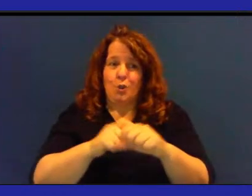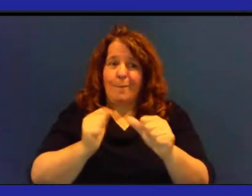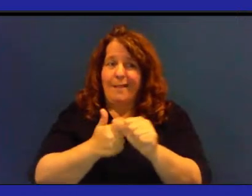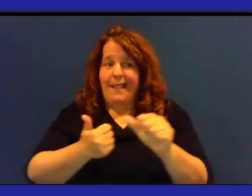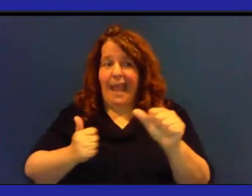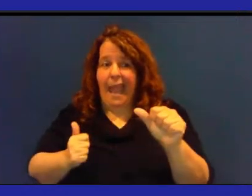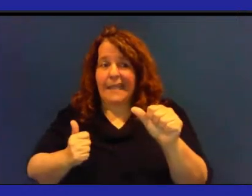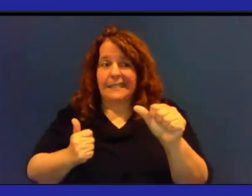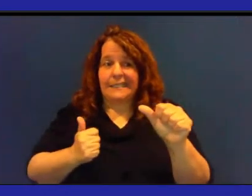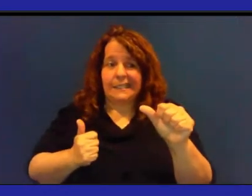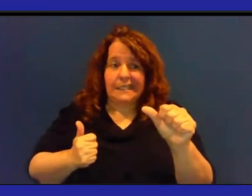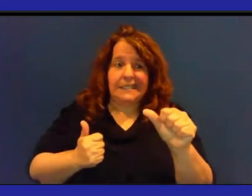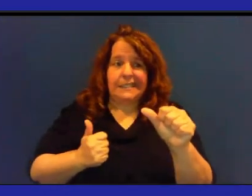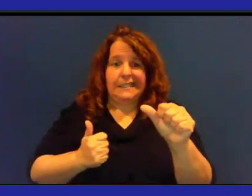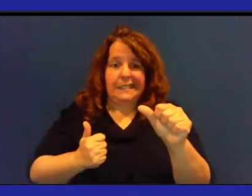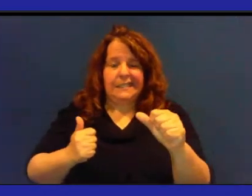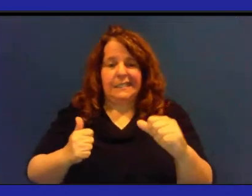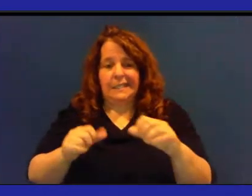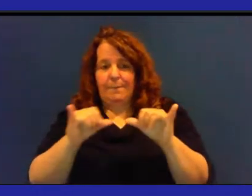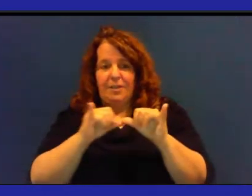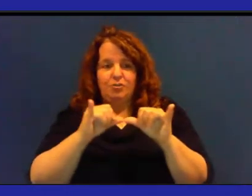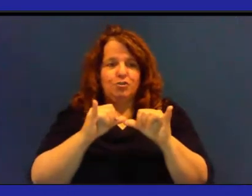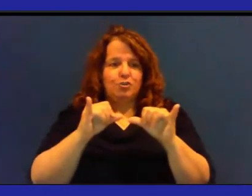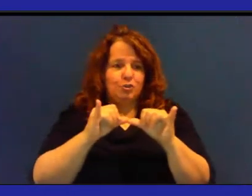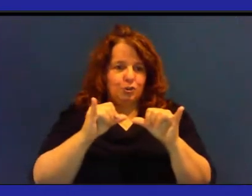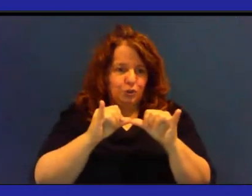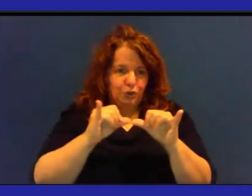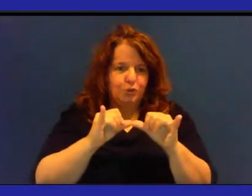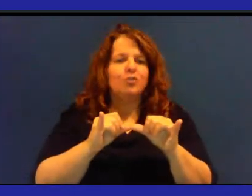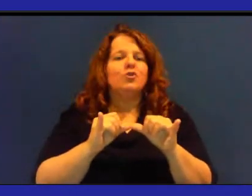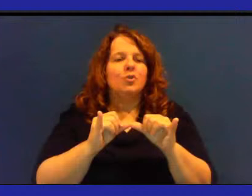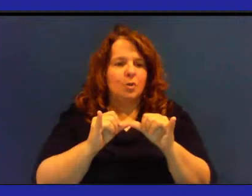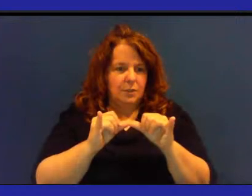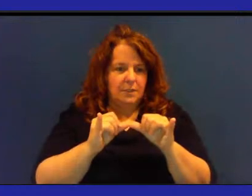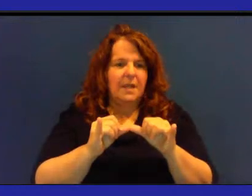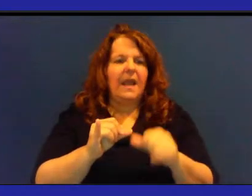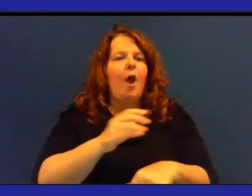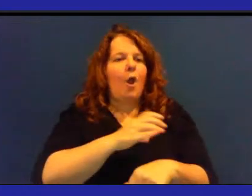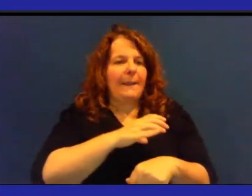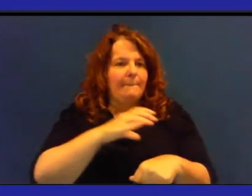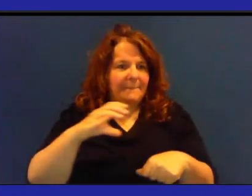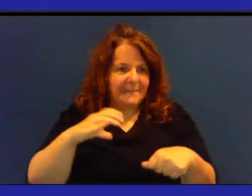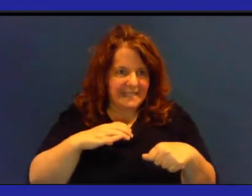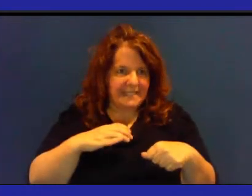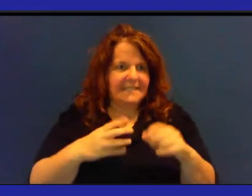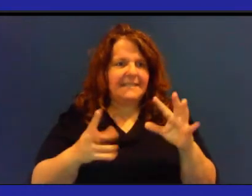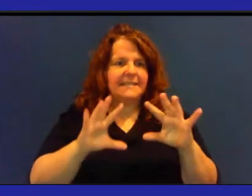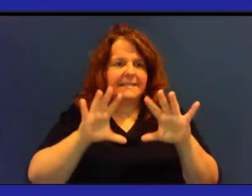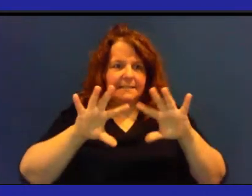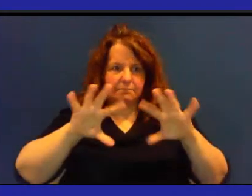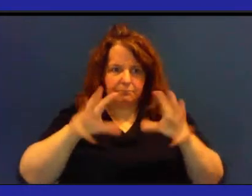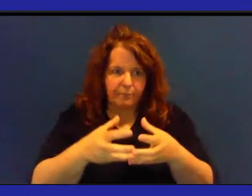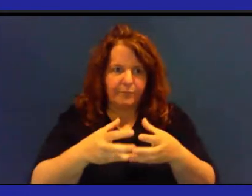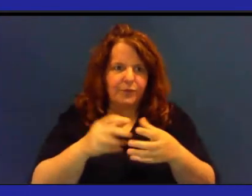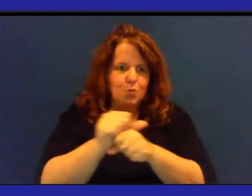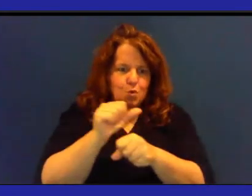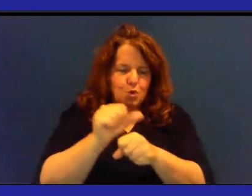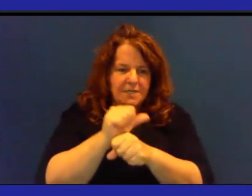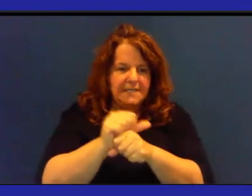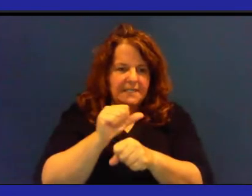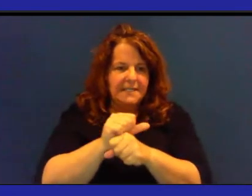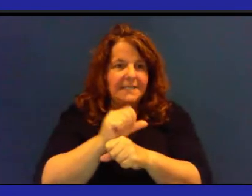Allen, our Equity and Access Council, with Drs. Natalia Sineas and Nicola Davis, working on things like